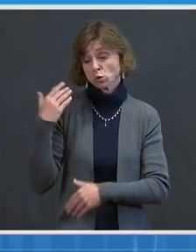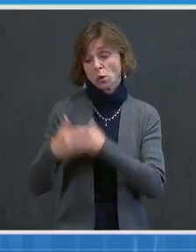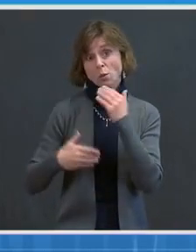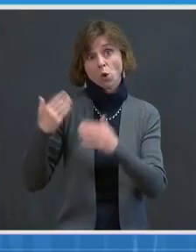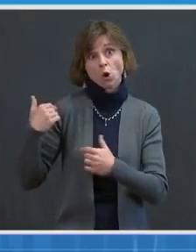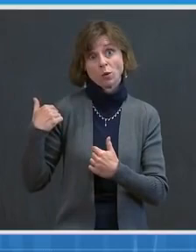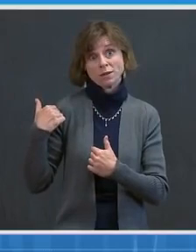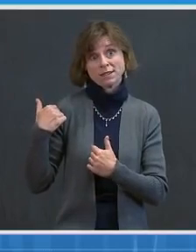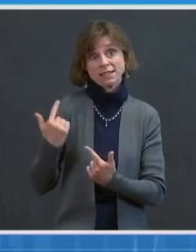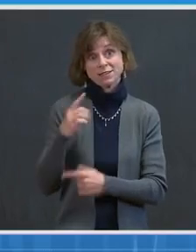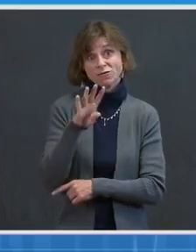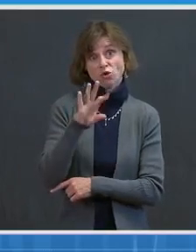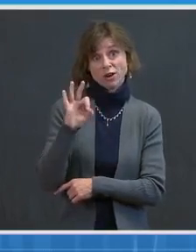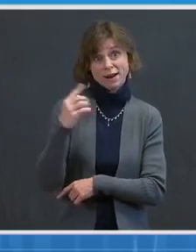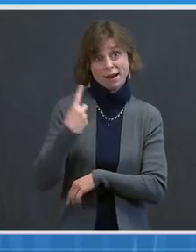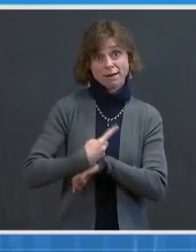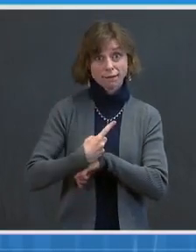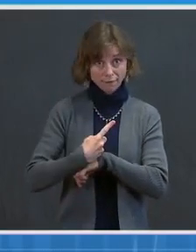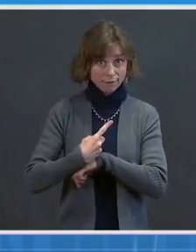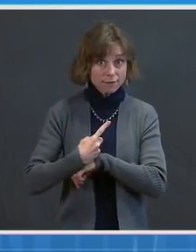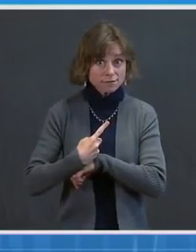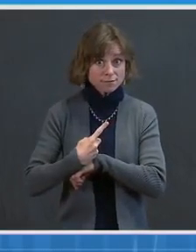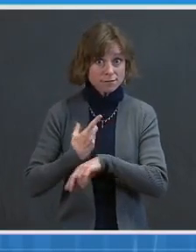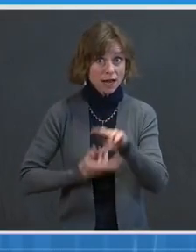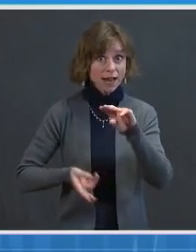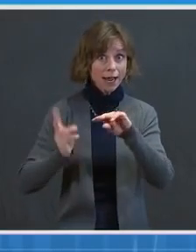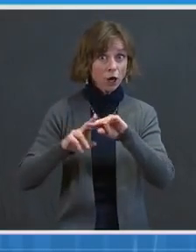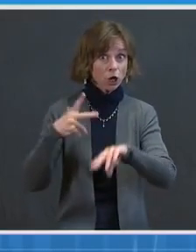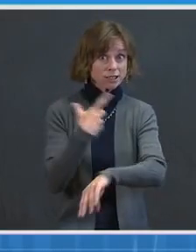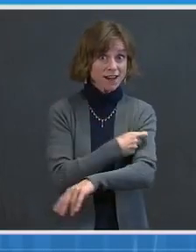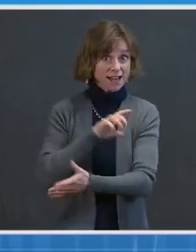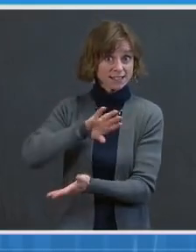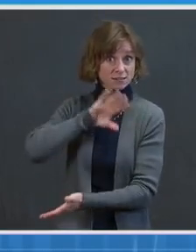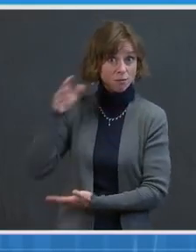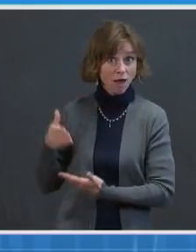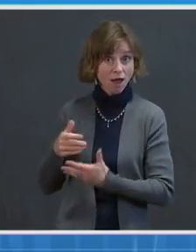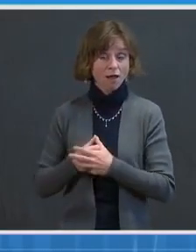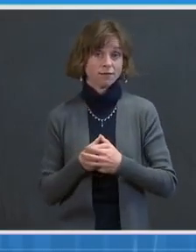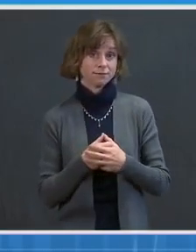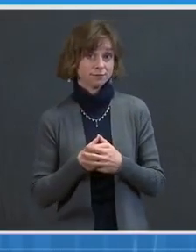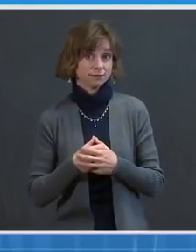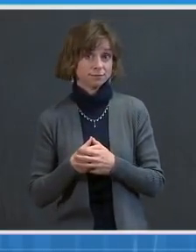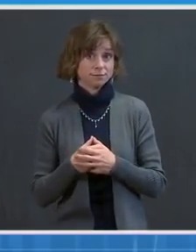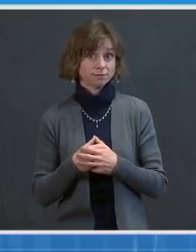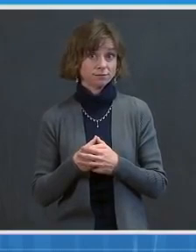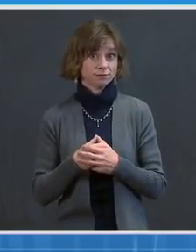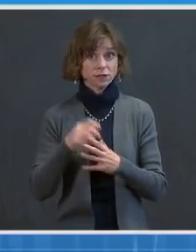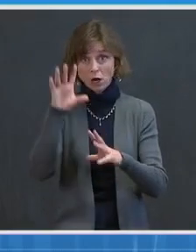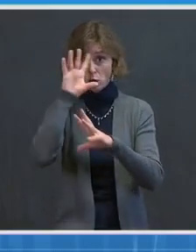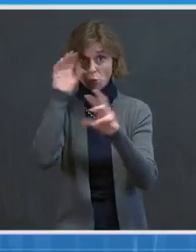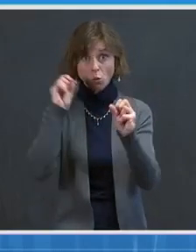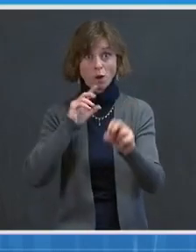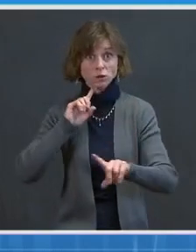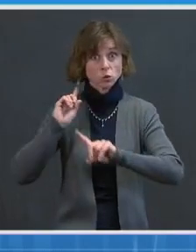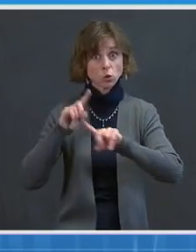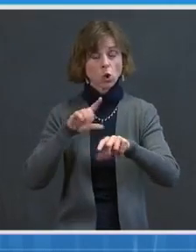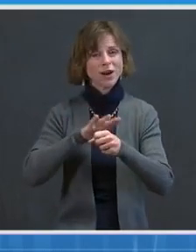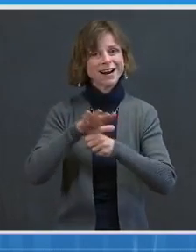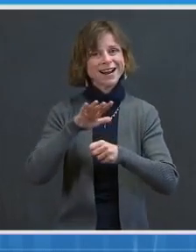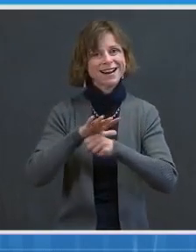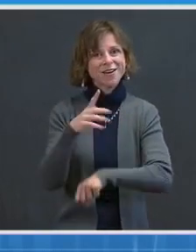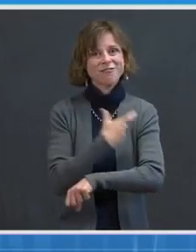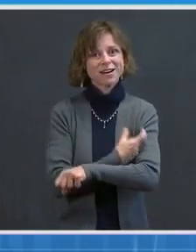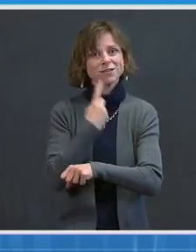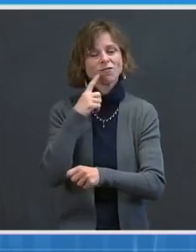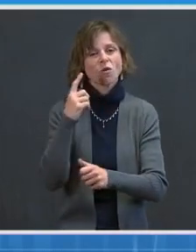days. We've increased vaccine supply. The President has ordered enough vaccine doses for every adult in the